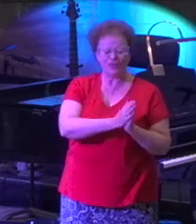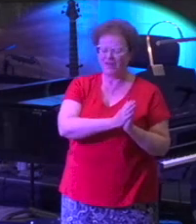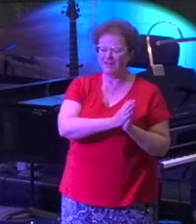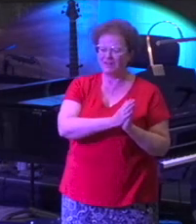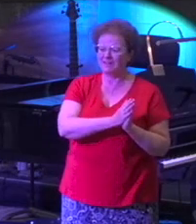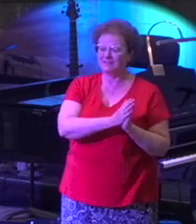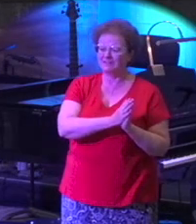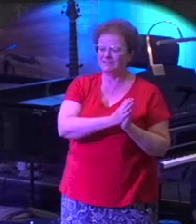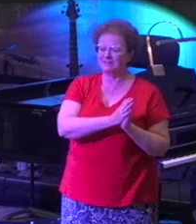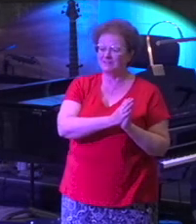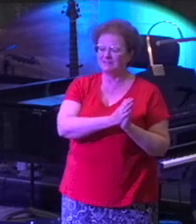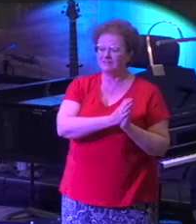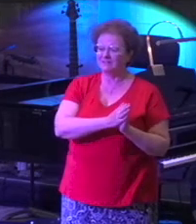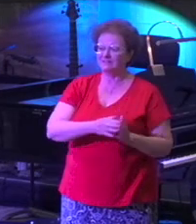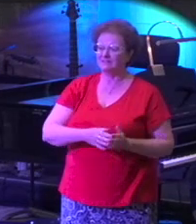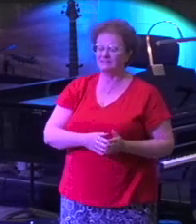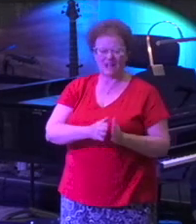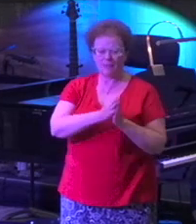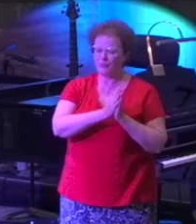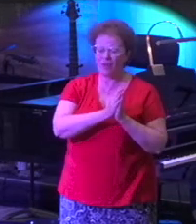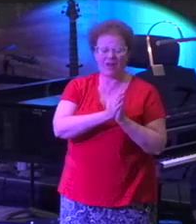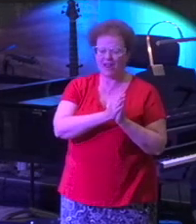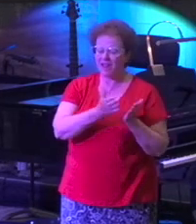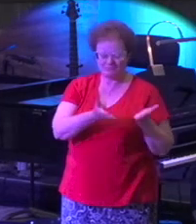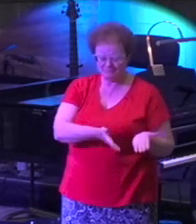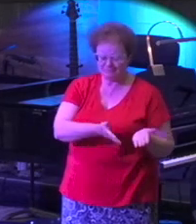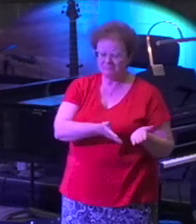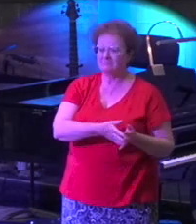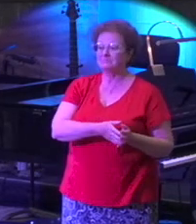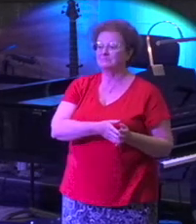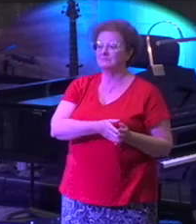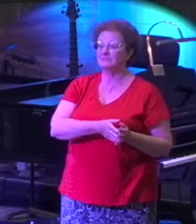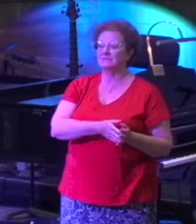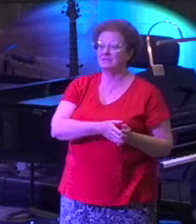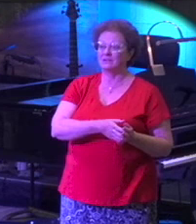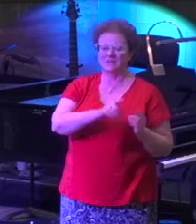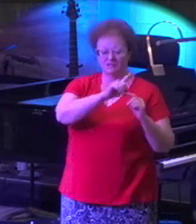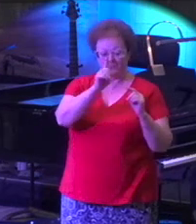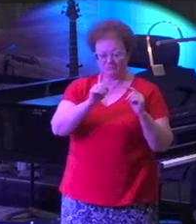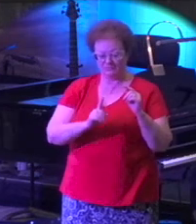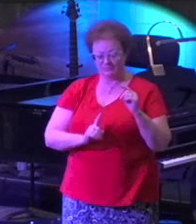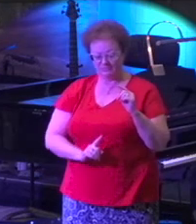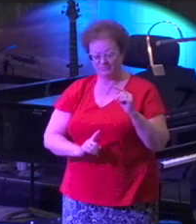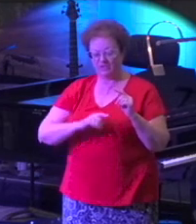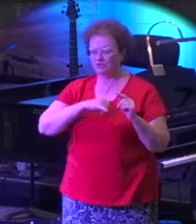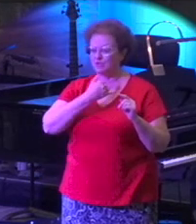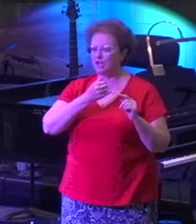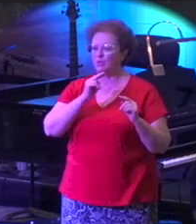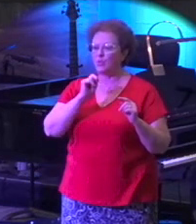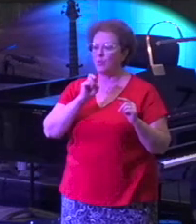should be acting. So they're all praying, right? And then they go down into the boat and they find Jonah and they say,